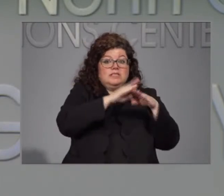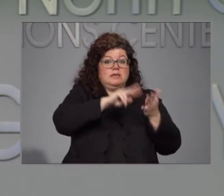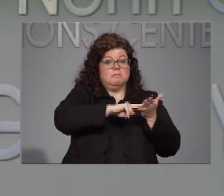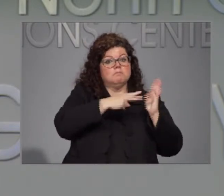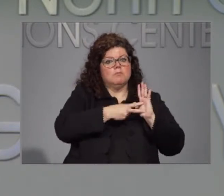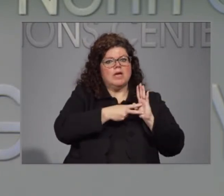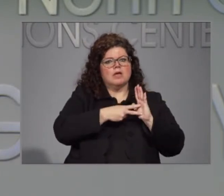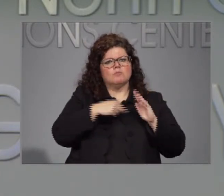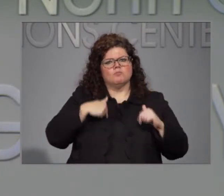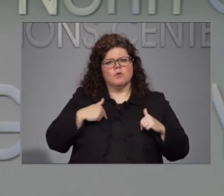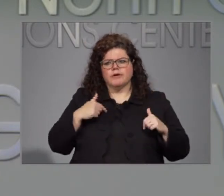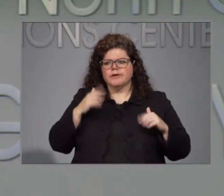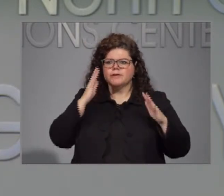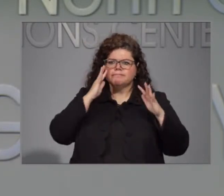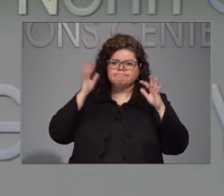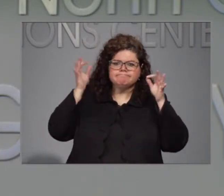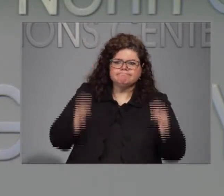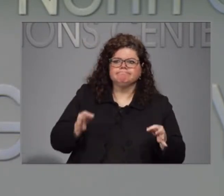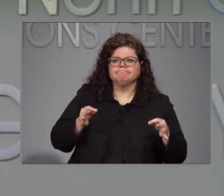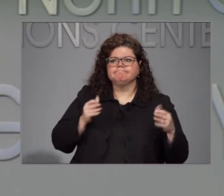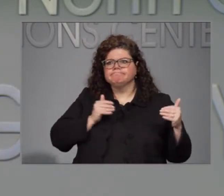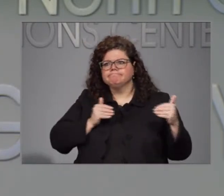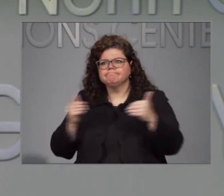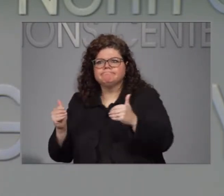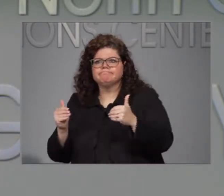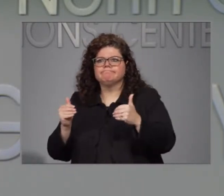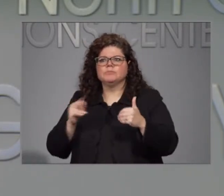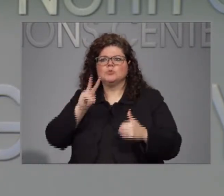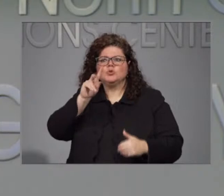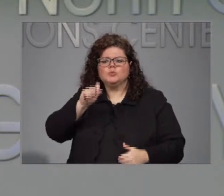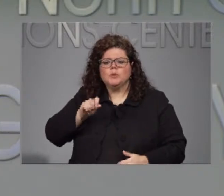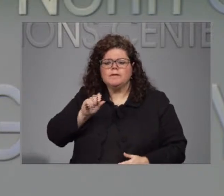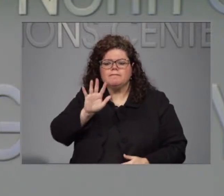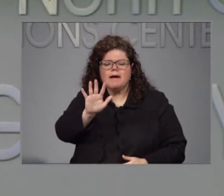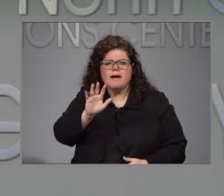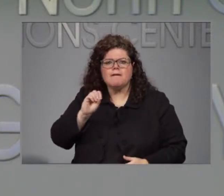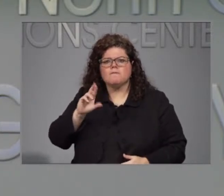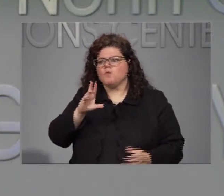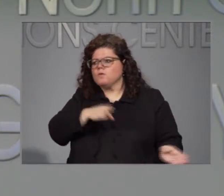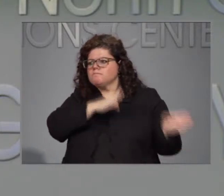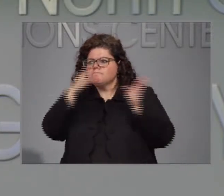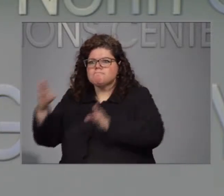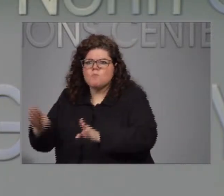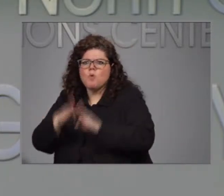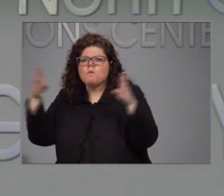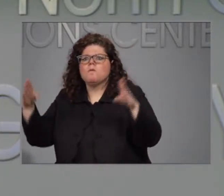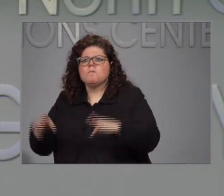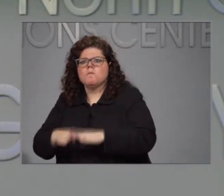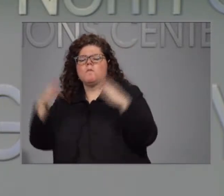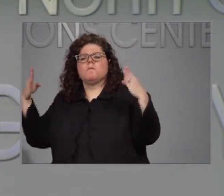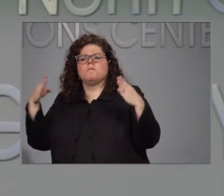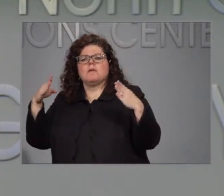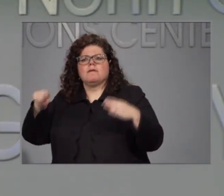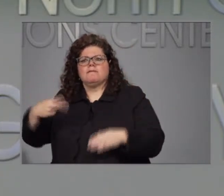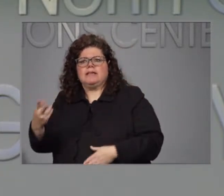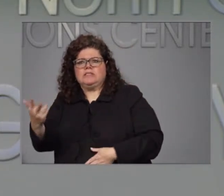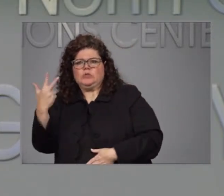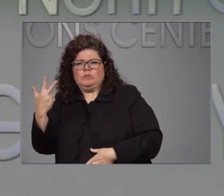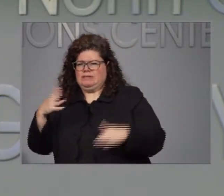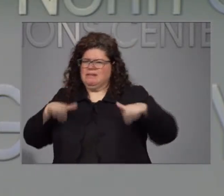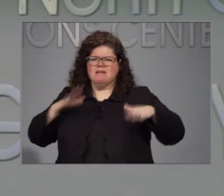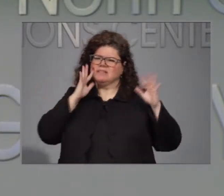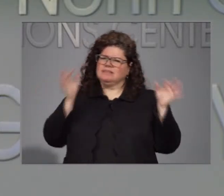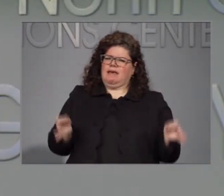made a decision about going into phase 2.5 or 3. Insisting on the strategies